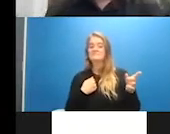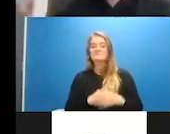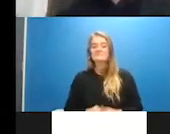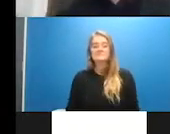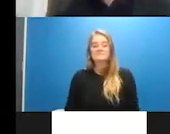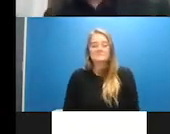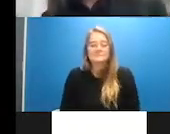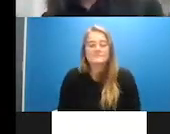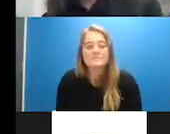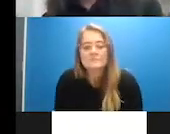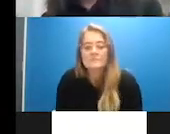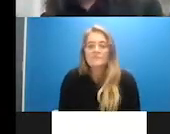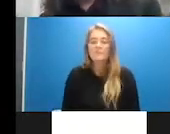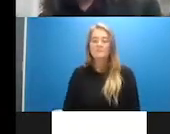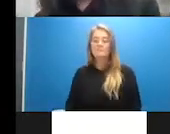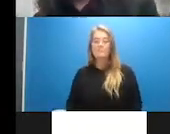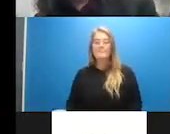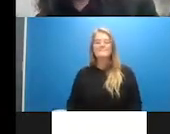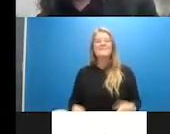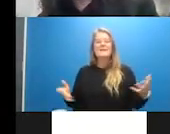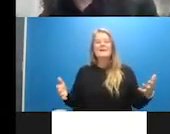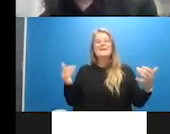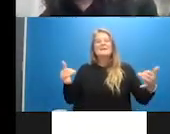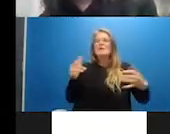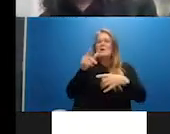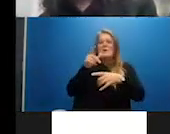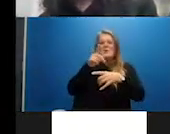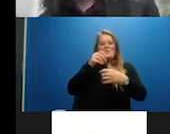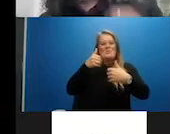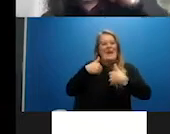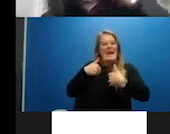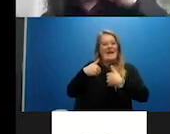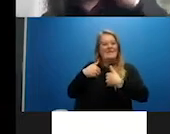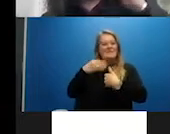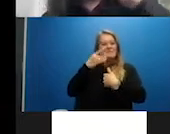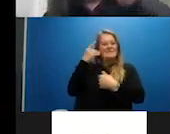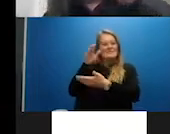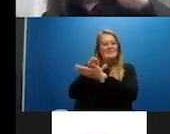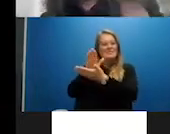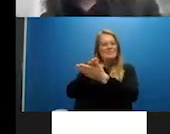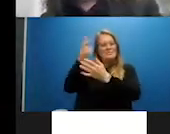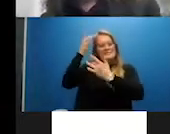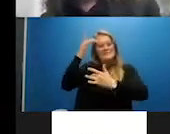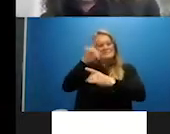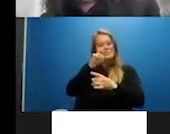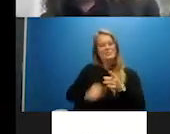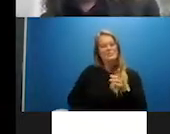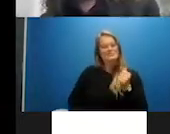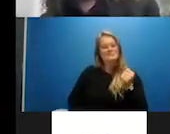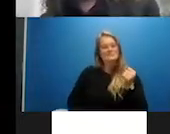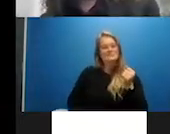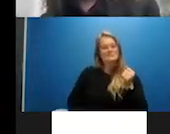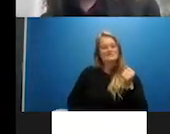One might ask, who actually has residential school syndrome? This was a diagnosis proposed by